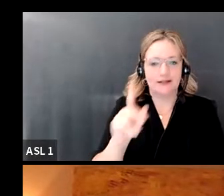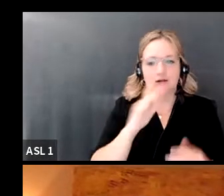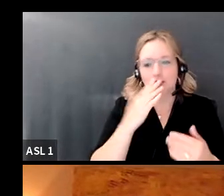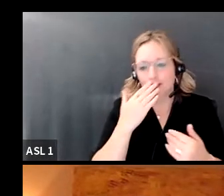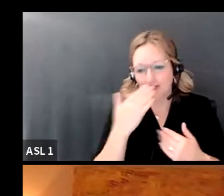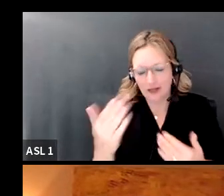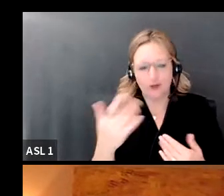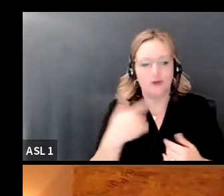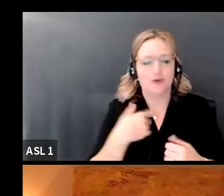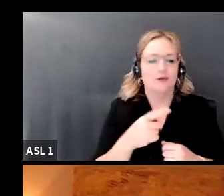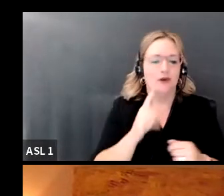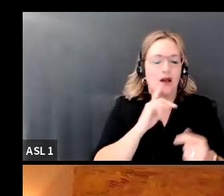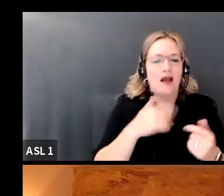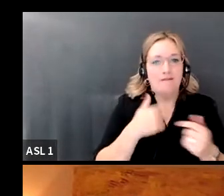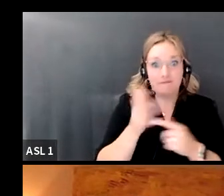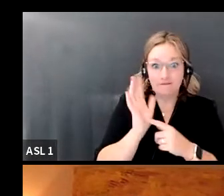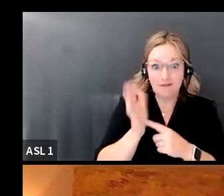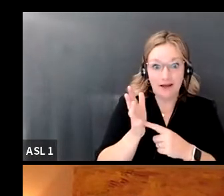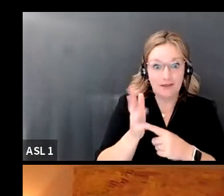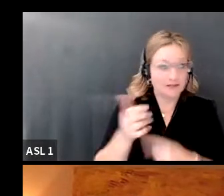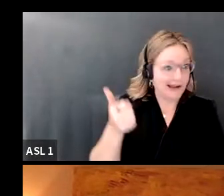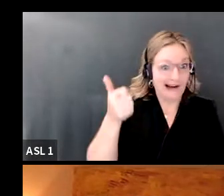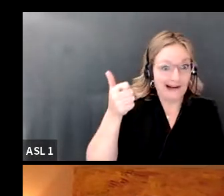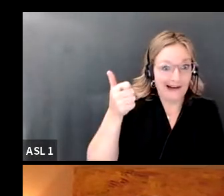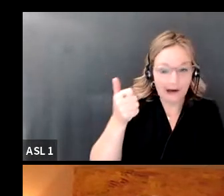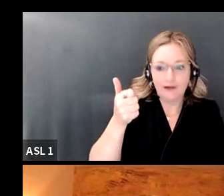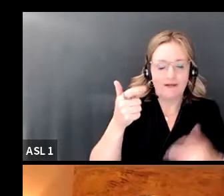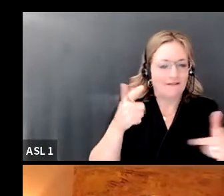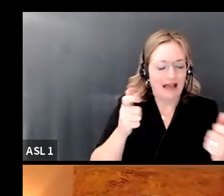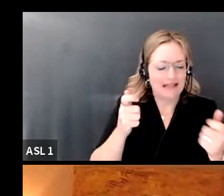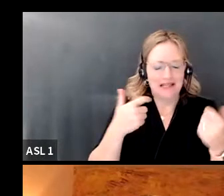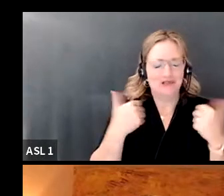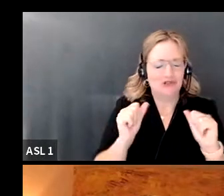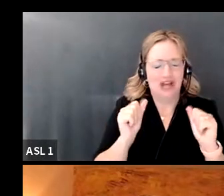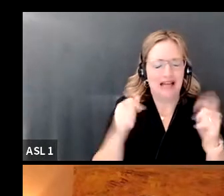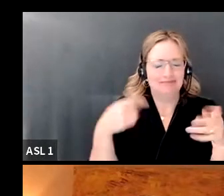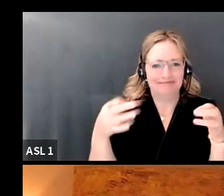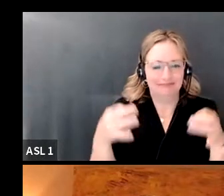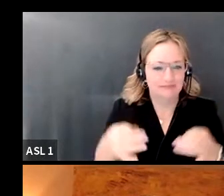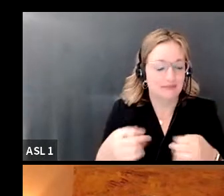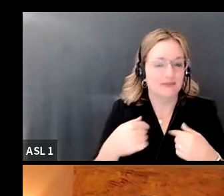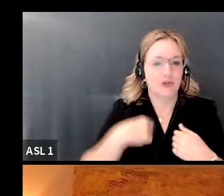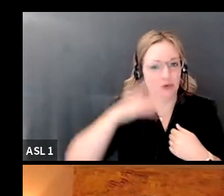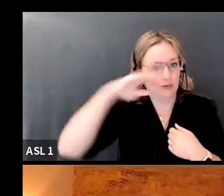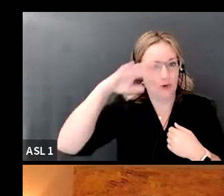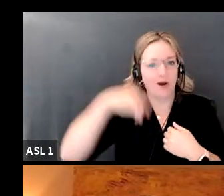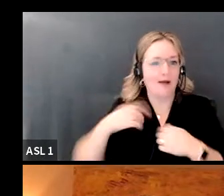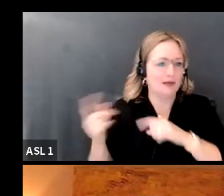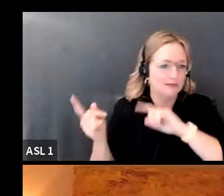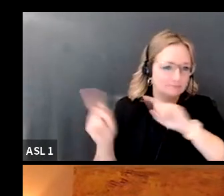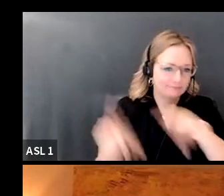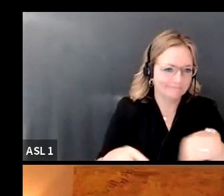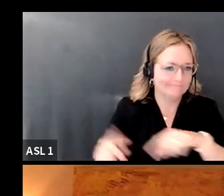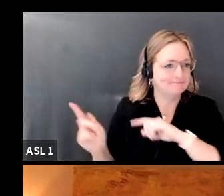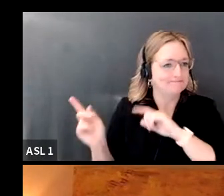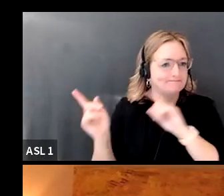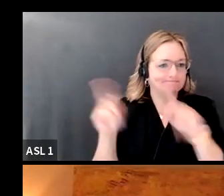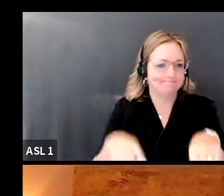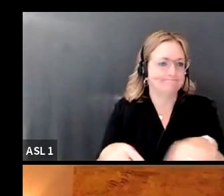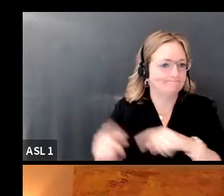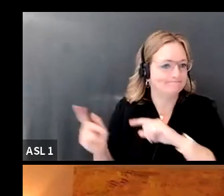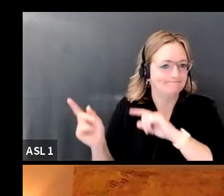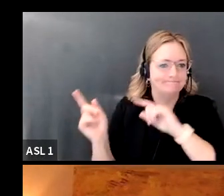quick so i'll go i'll go and see what i have to say um so i'm here again and again um asking you guys to um